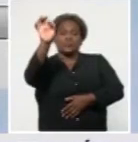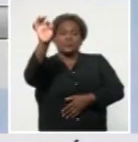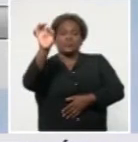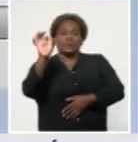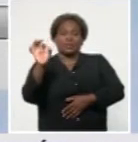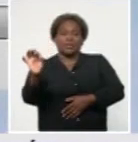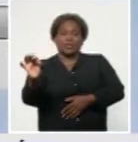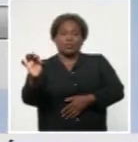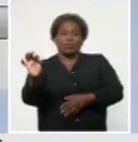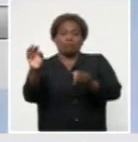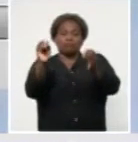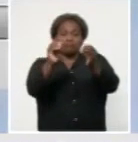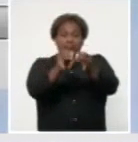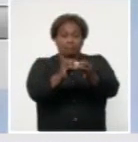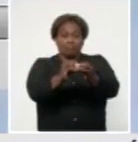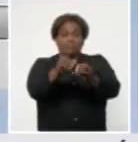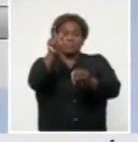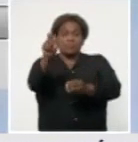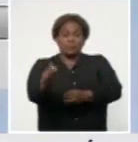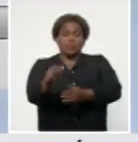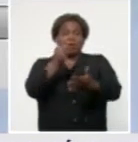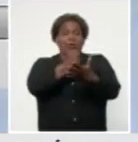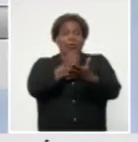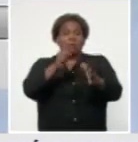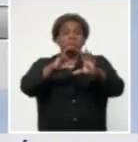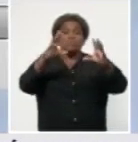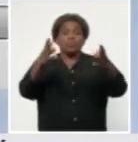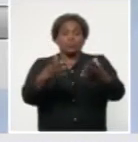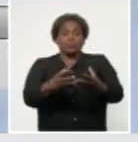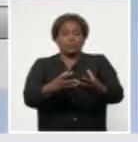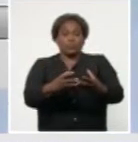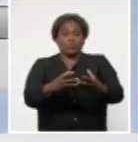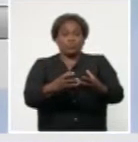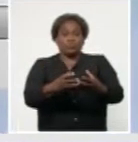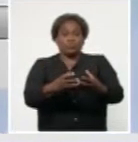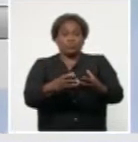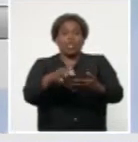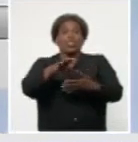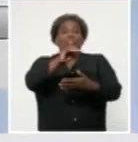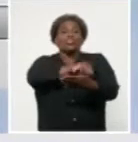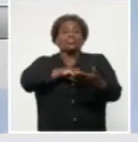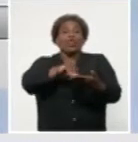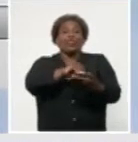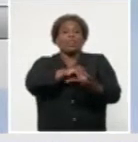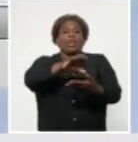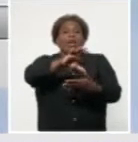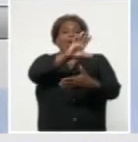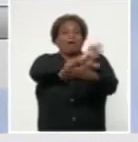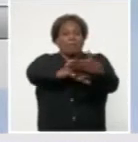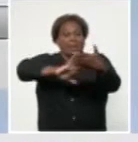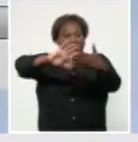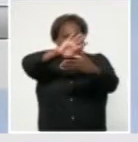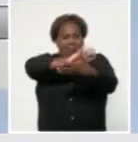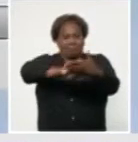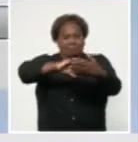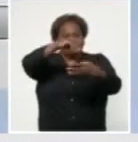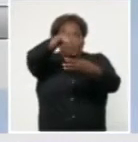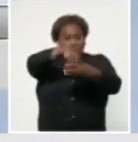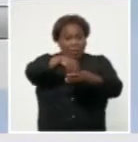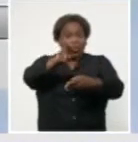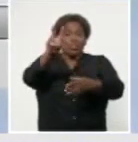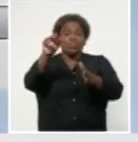Now let me delve a little bit into the indicators that allow for the decision to start the different